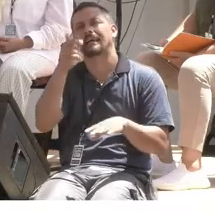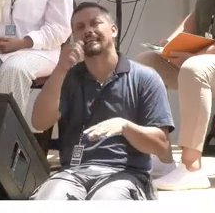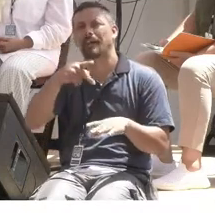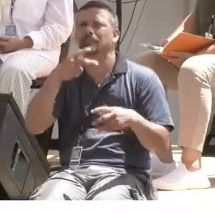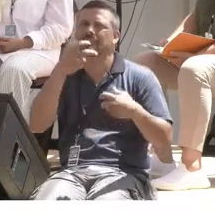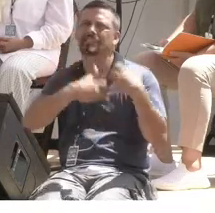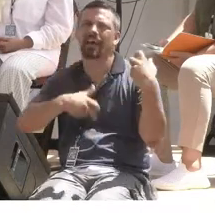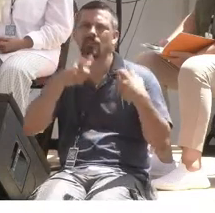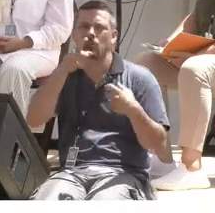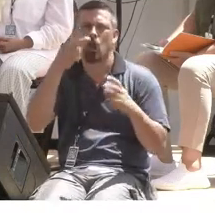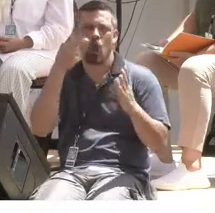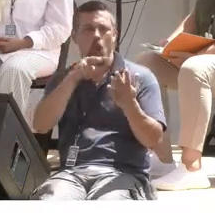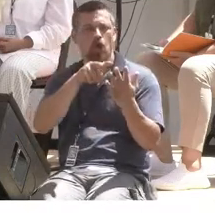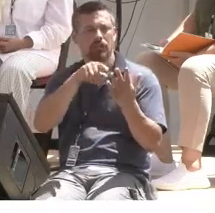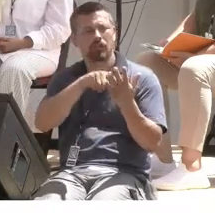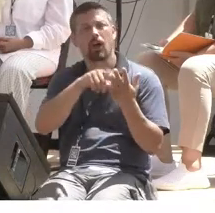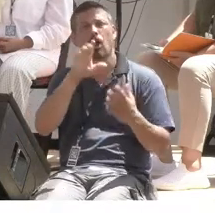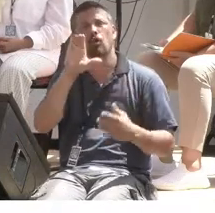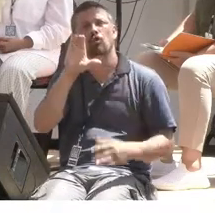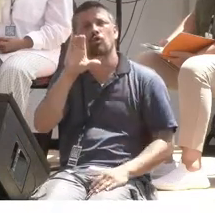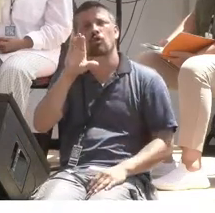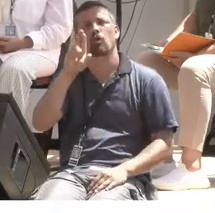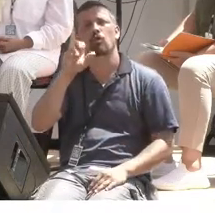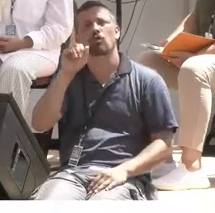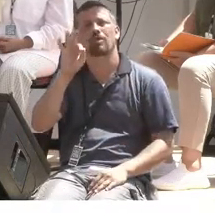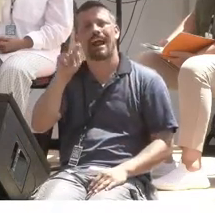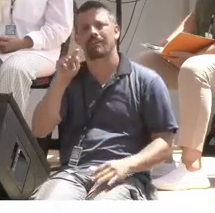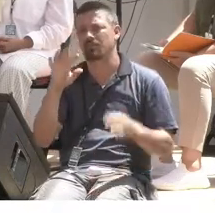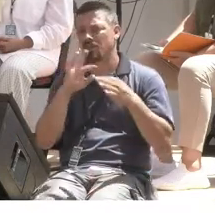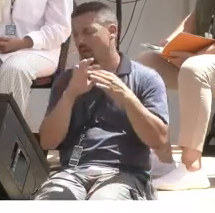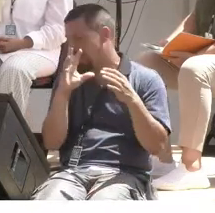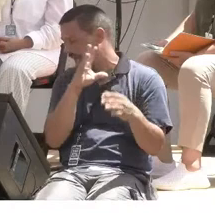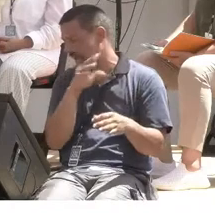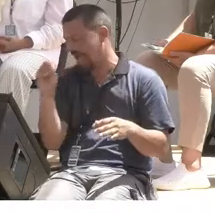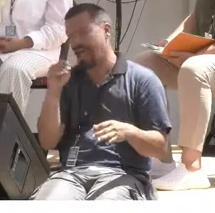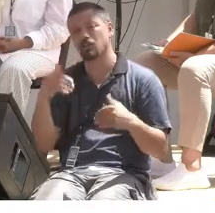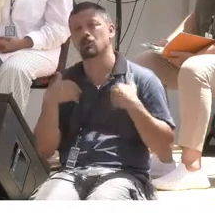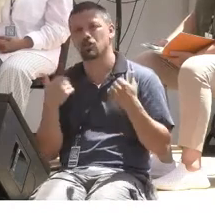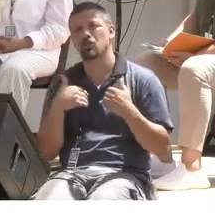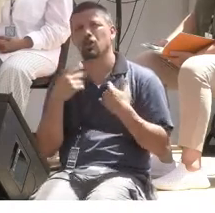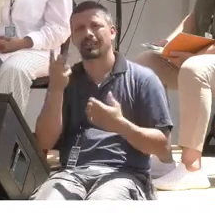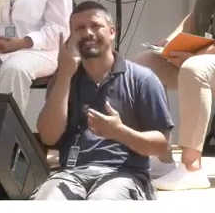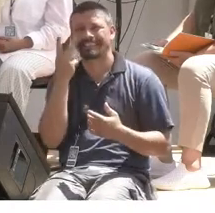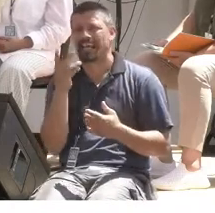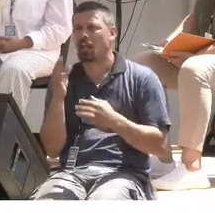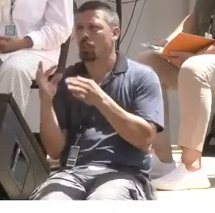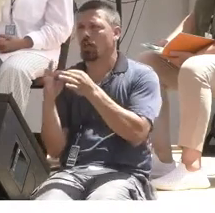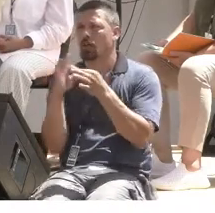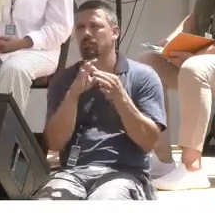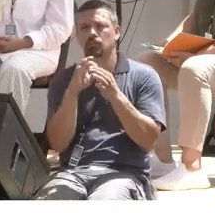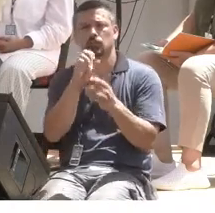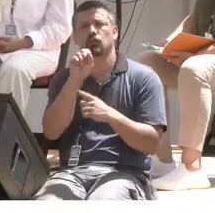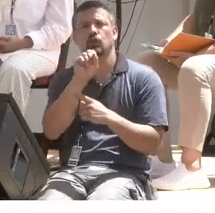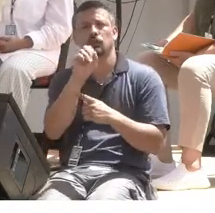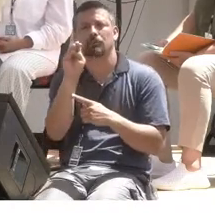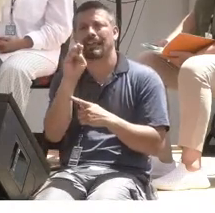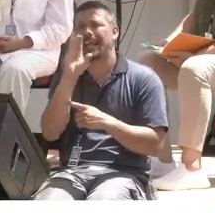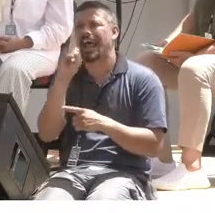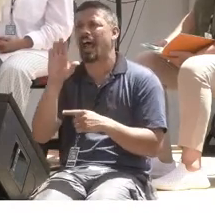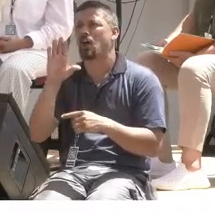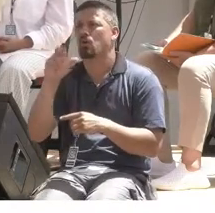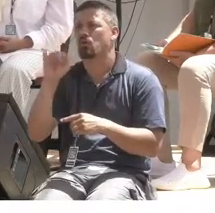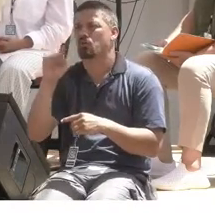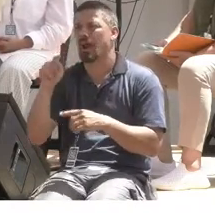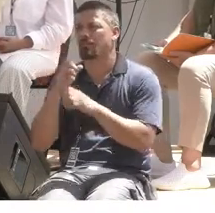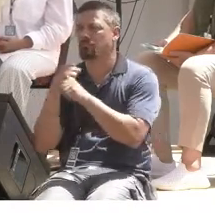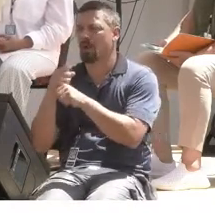you look at crafts and youth. It's, I think, social media and product development, a combination with both, would help try and draw